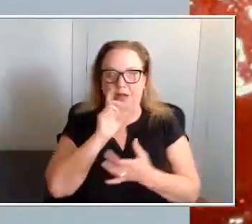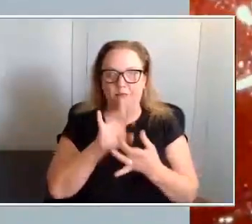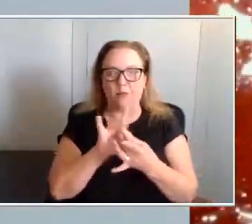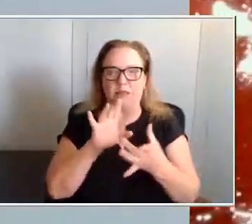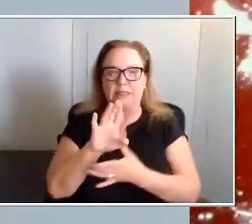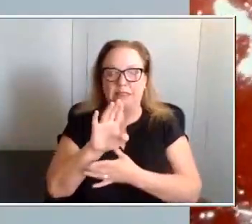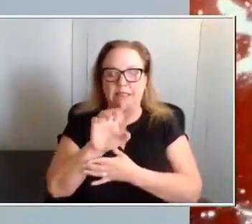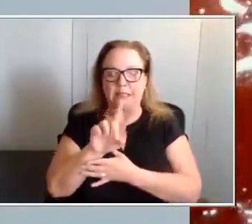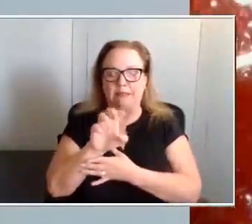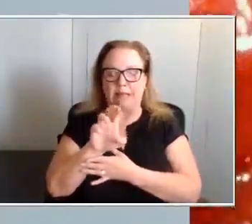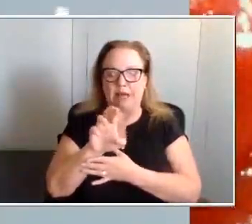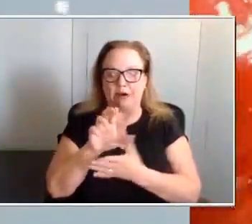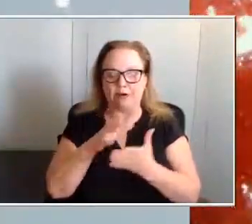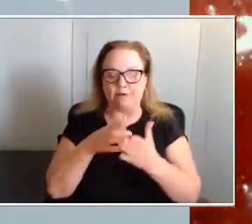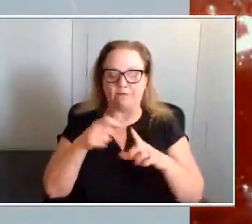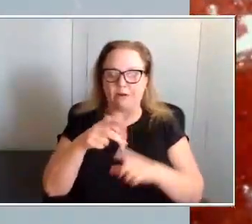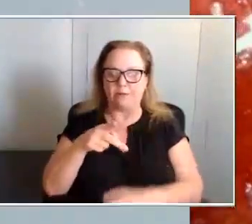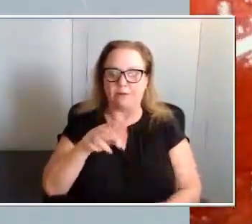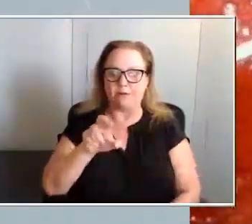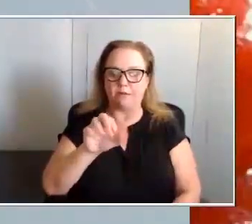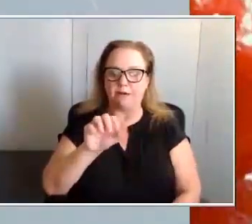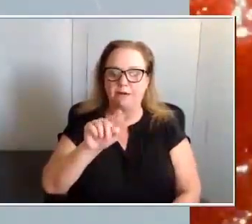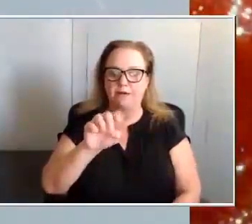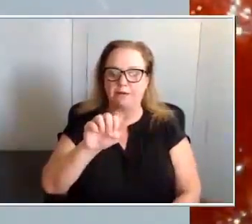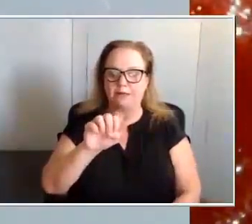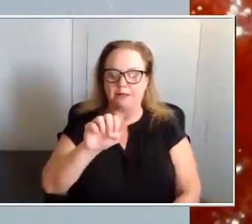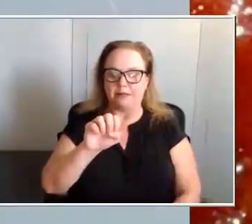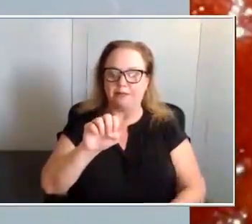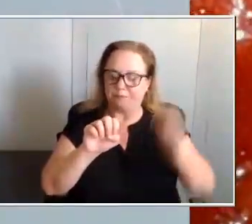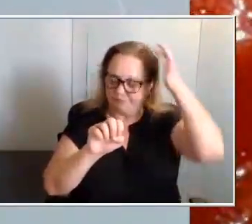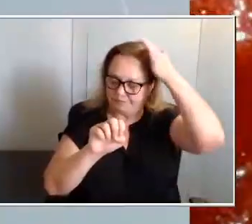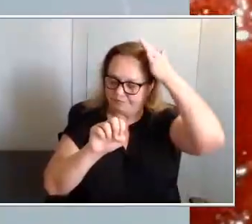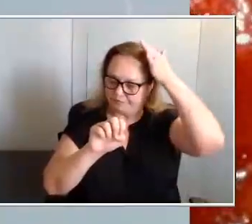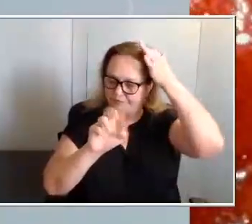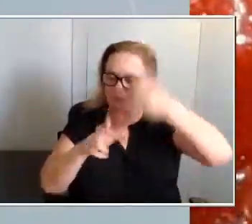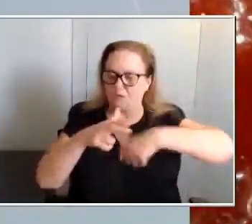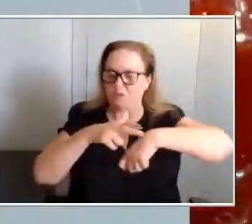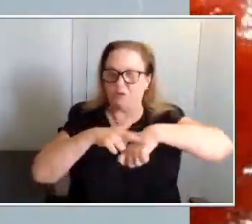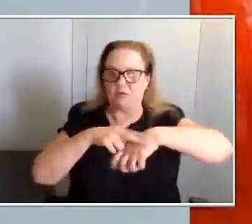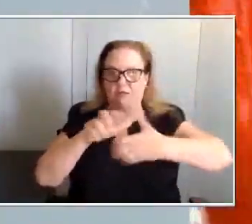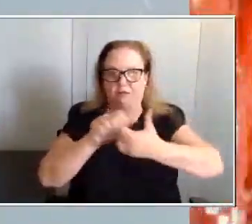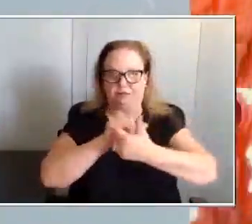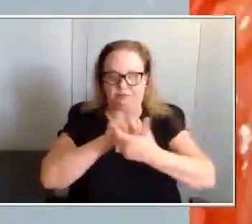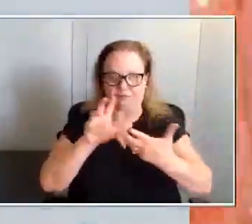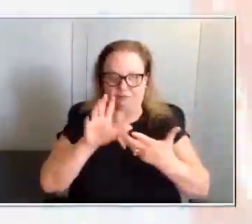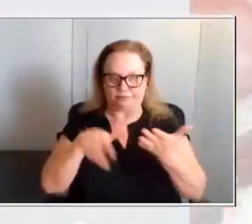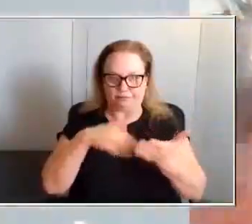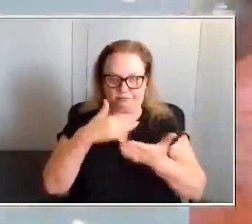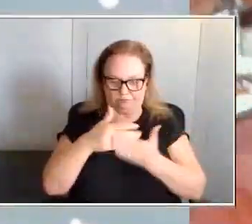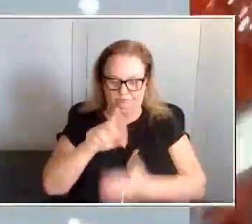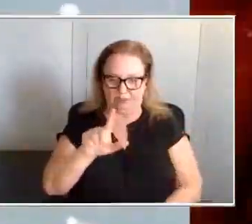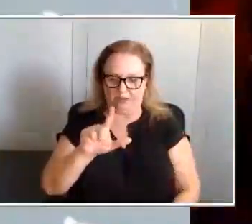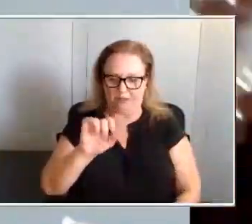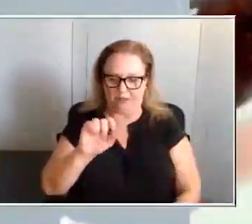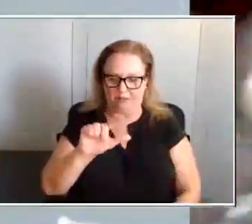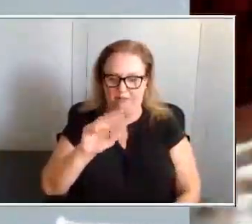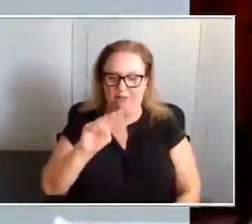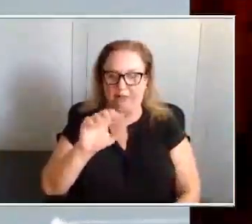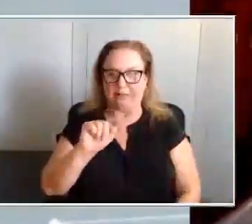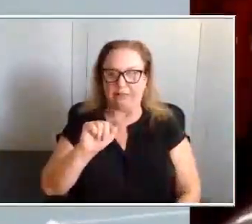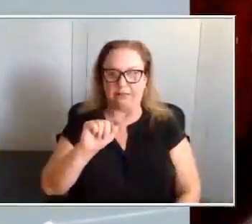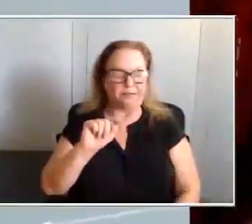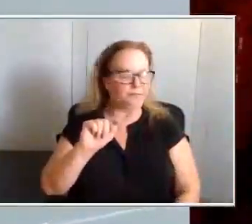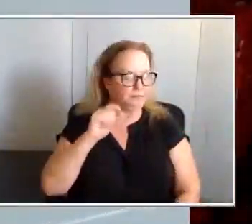from the prostate. Okay. Again, normally that's done in a way where we've really destroyed all the ligaments and support structures that help